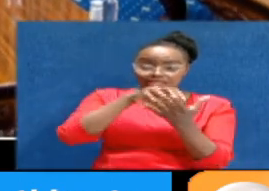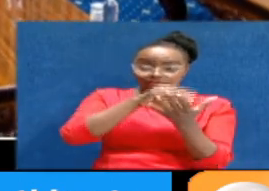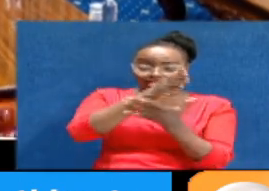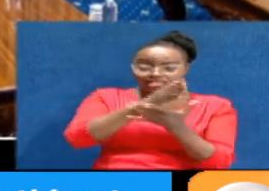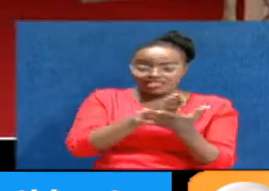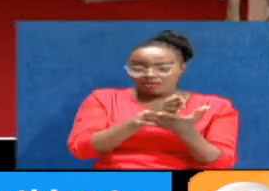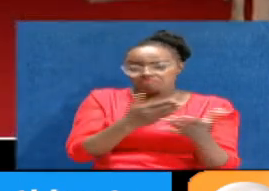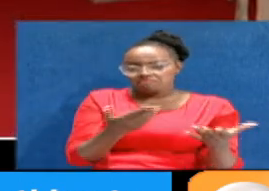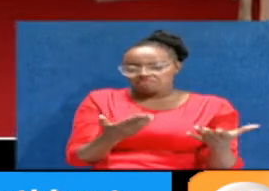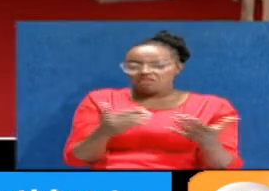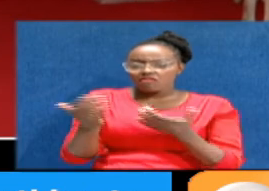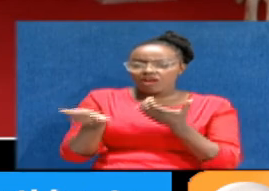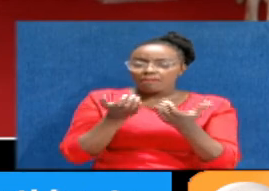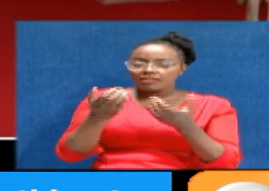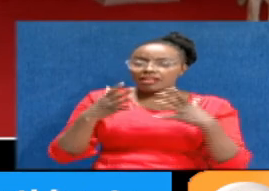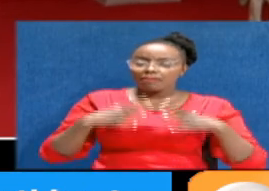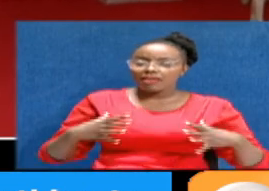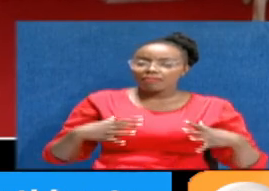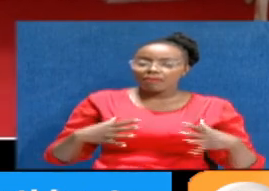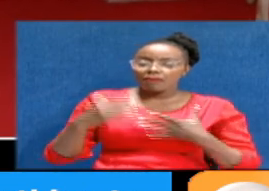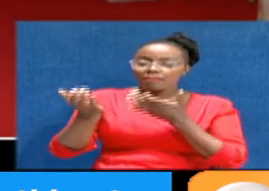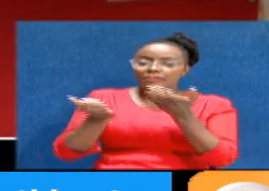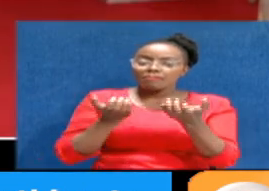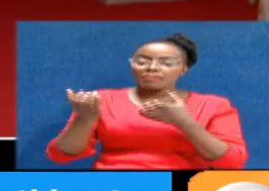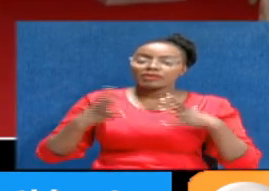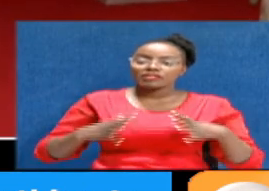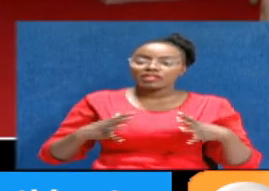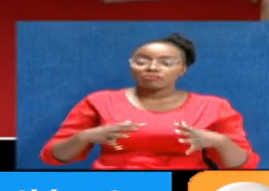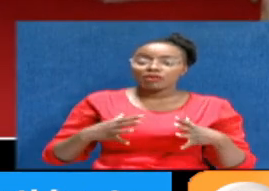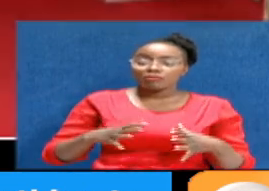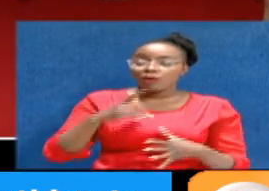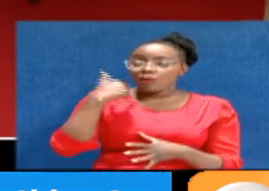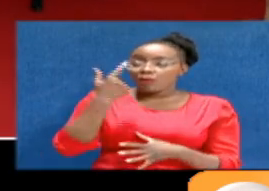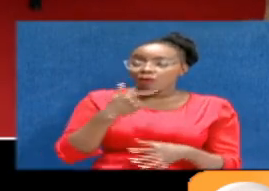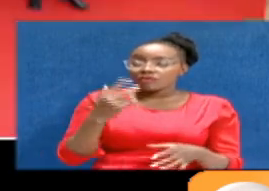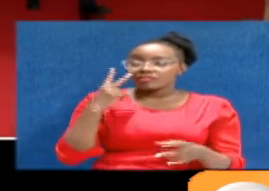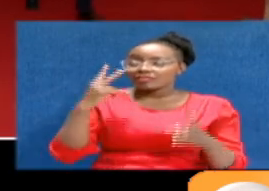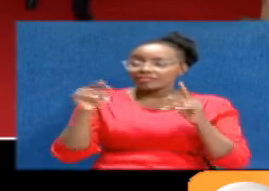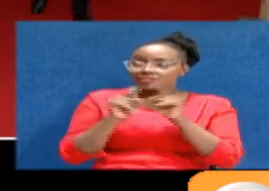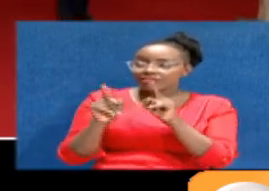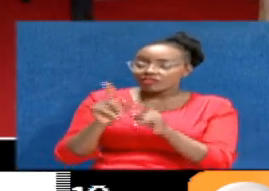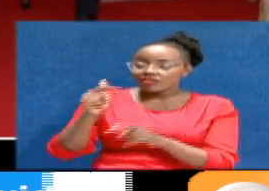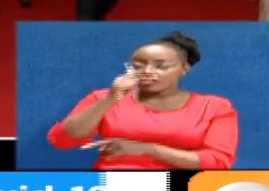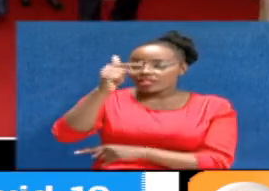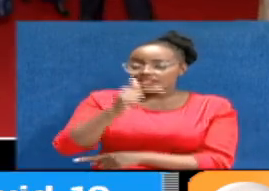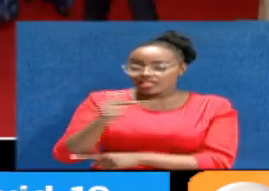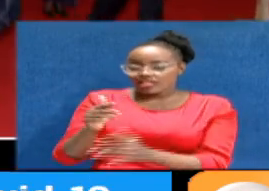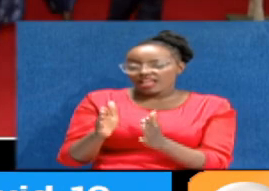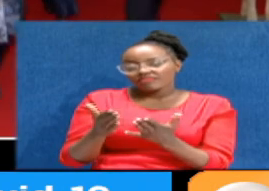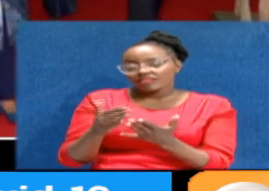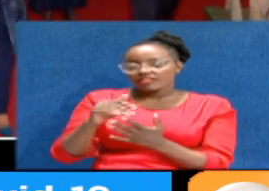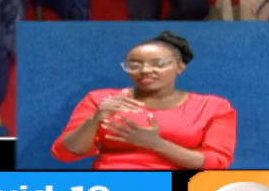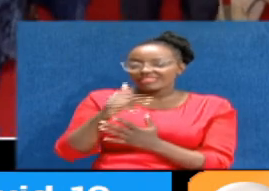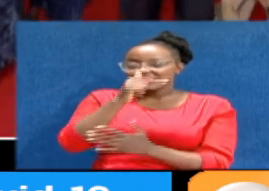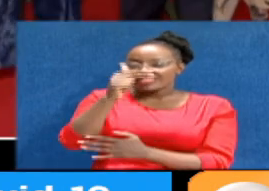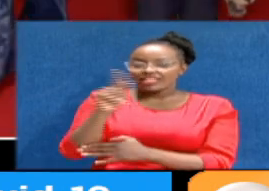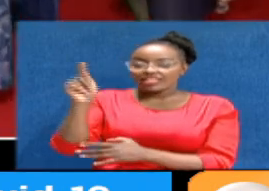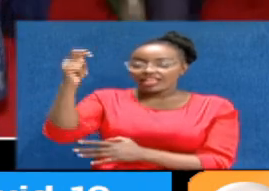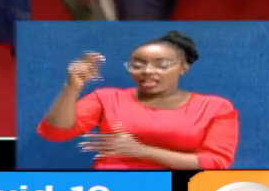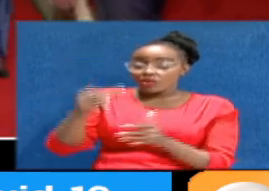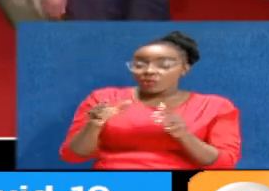some traders and business people who ply Tanzania-Kenya routes, they tell